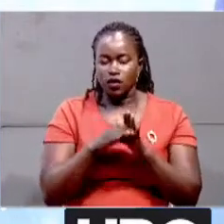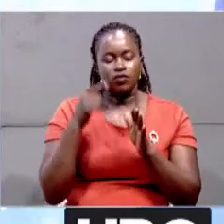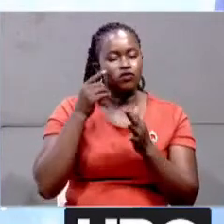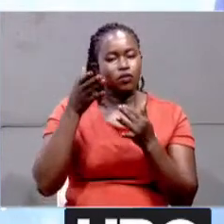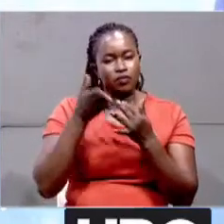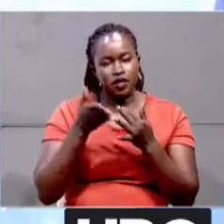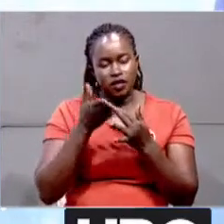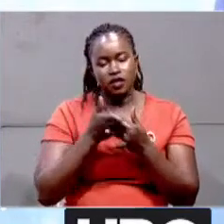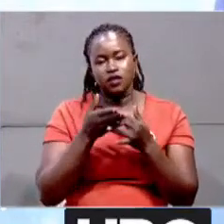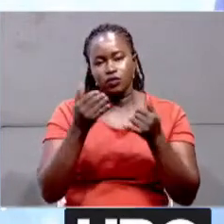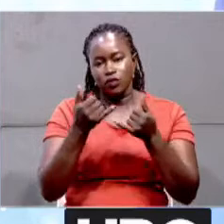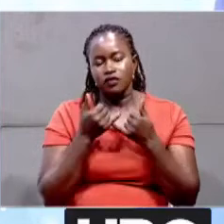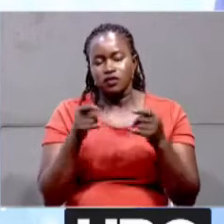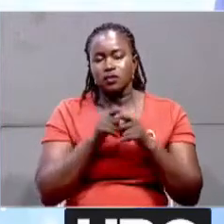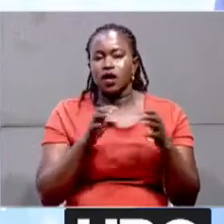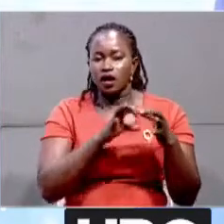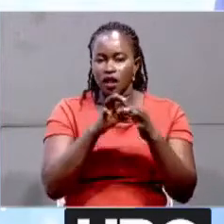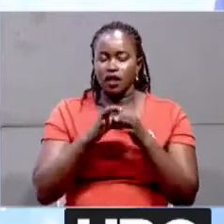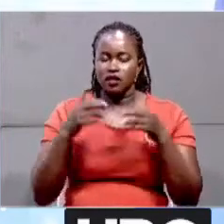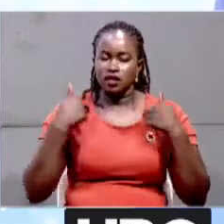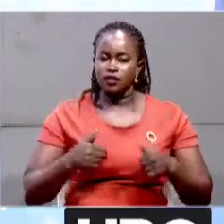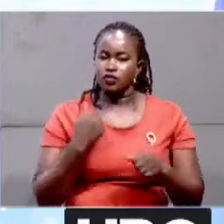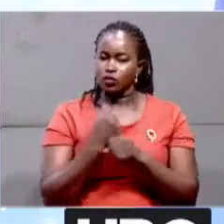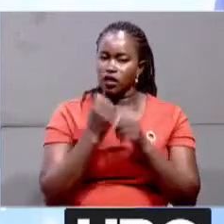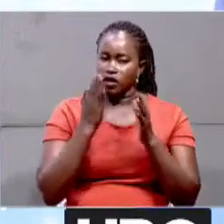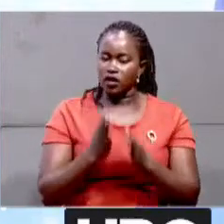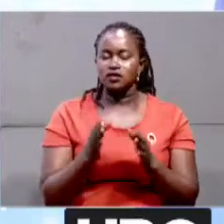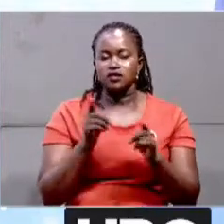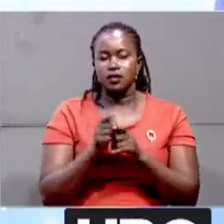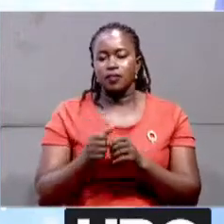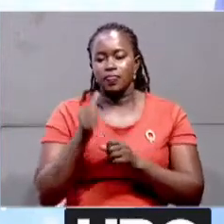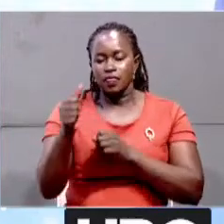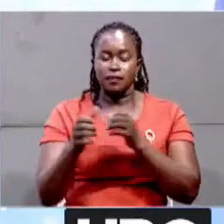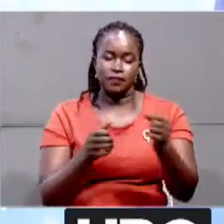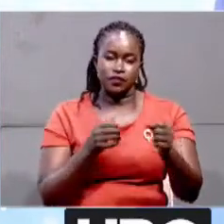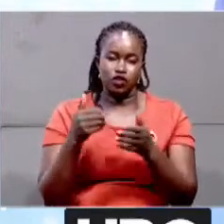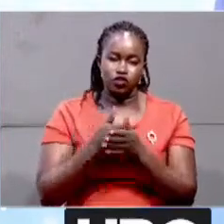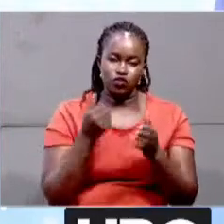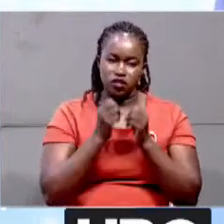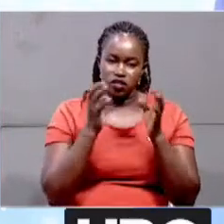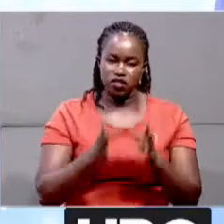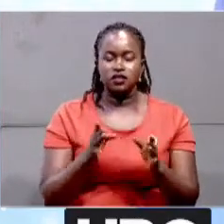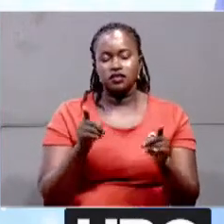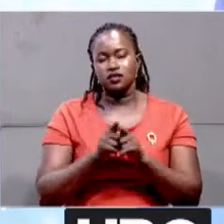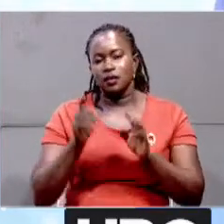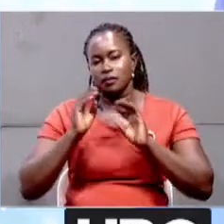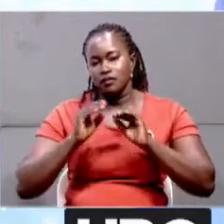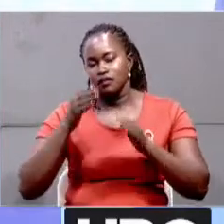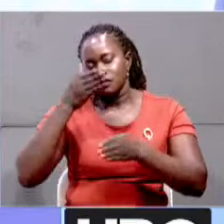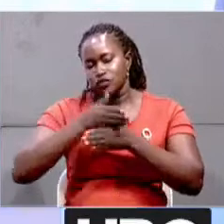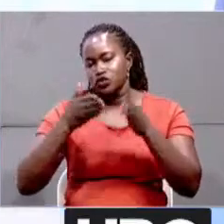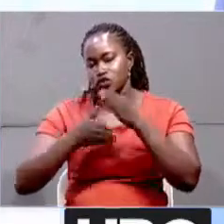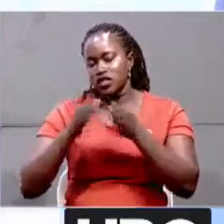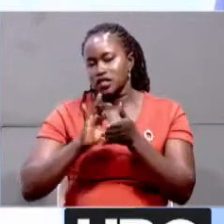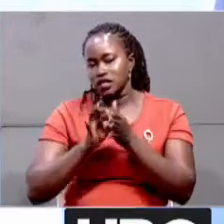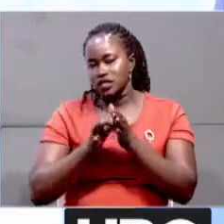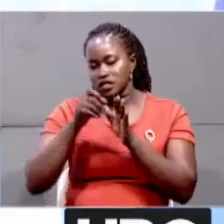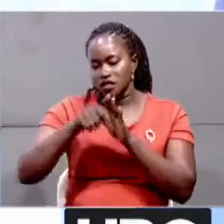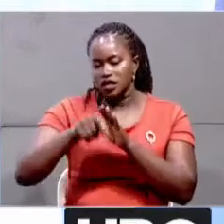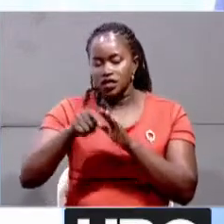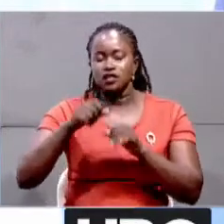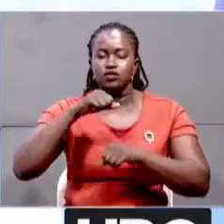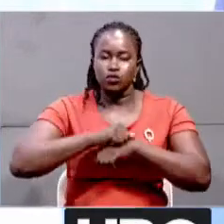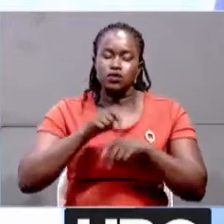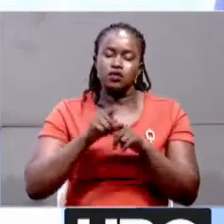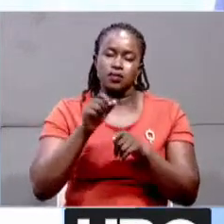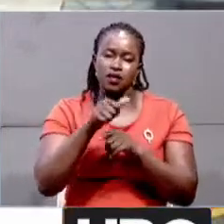and allied health workers, deployment of new teachers, and construction of seed schools, among others. Susan